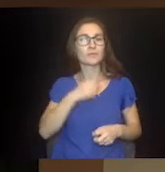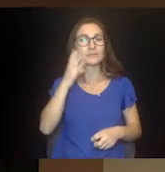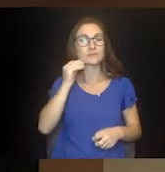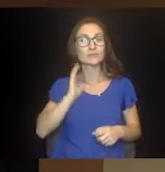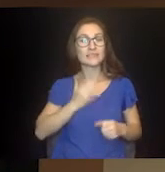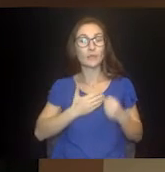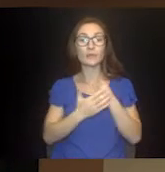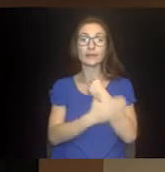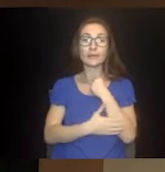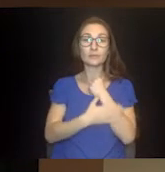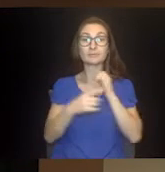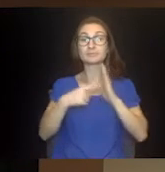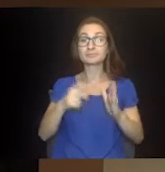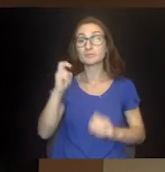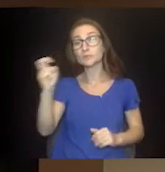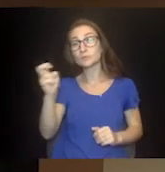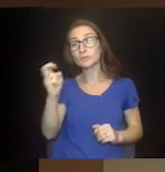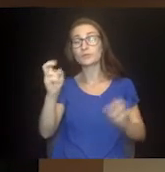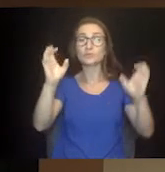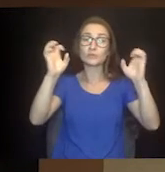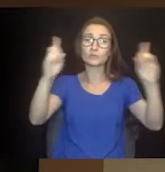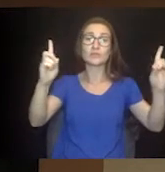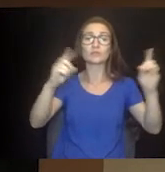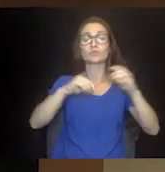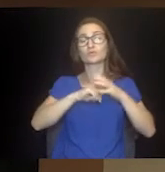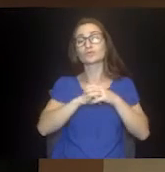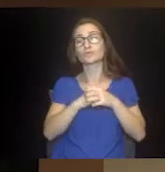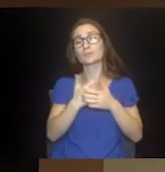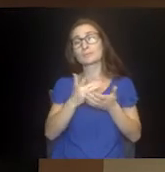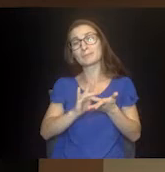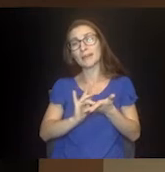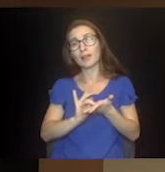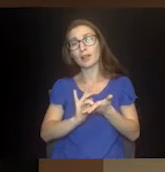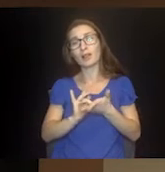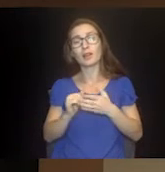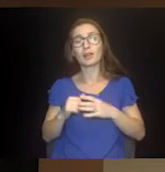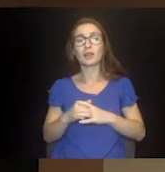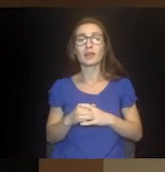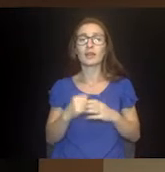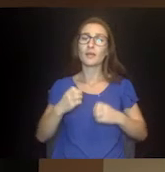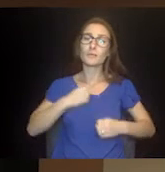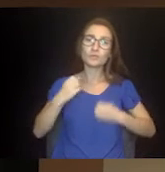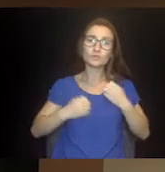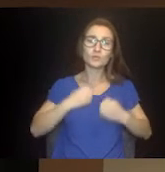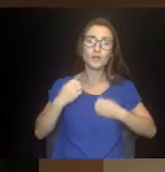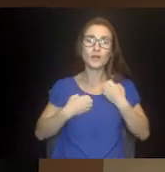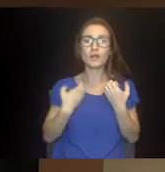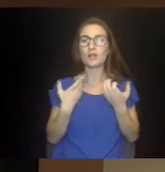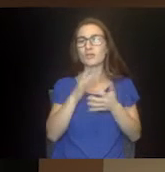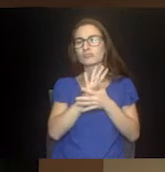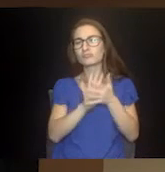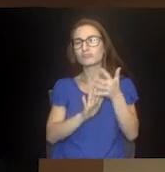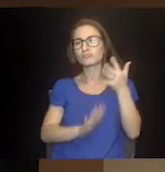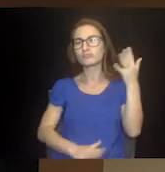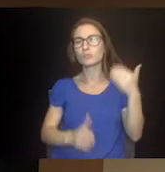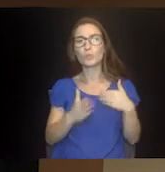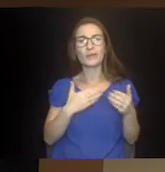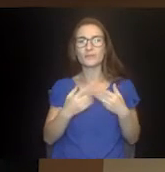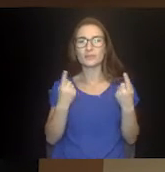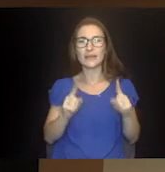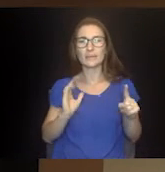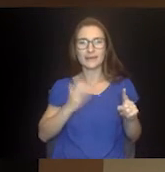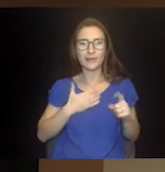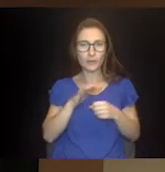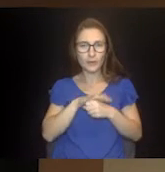talk about the problems that we deal with in our counties, from transportation, education, medical,